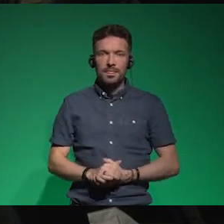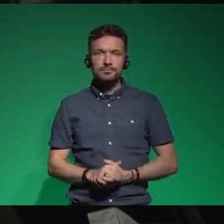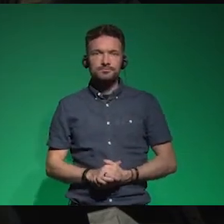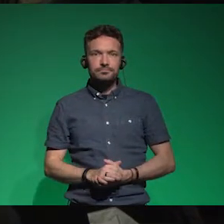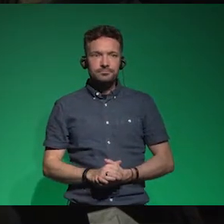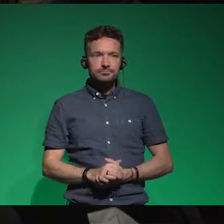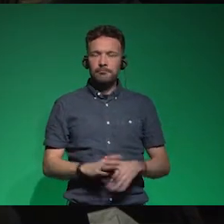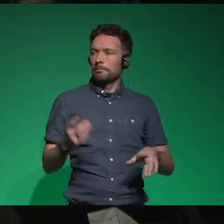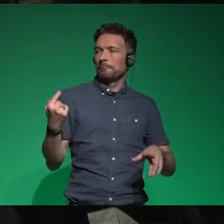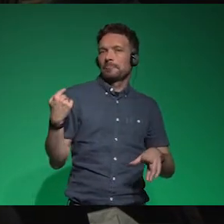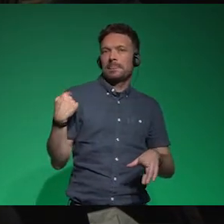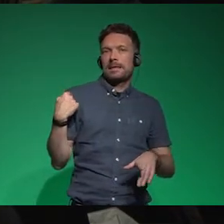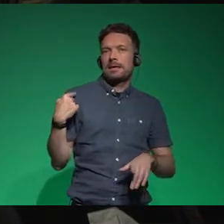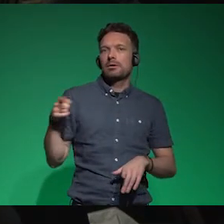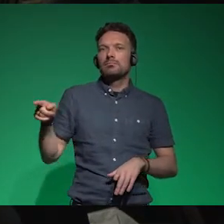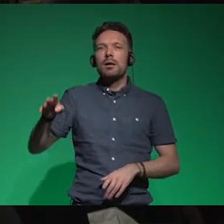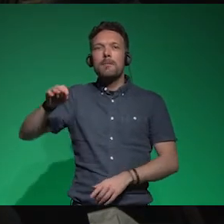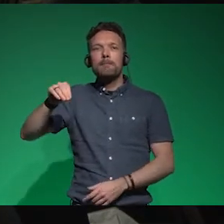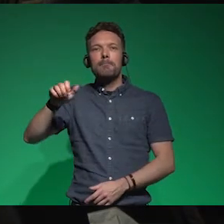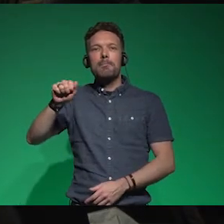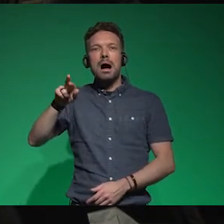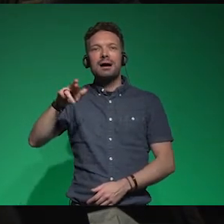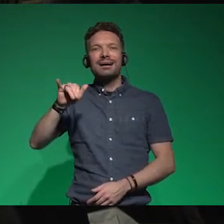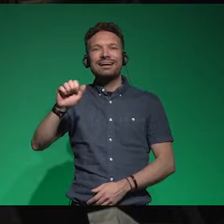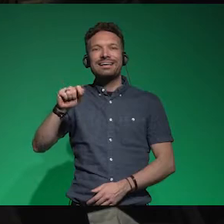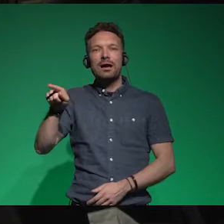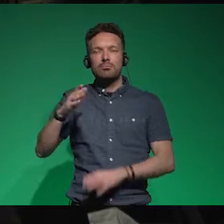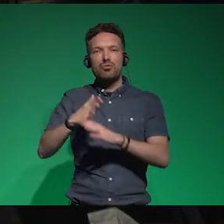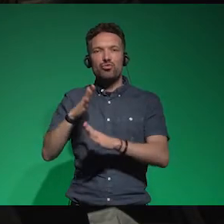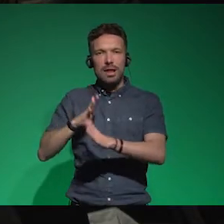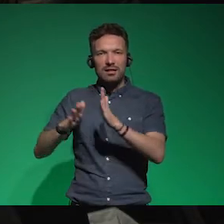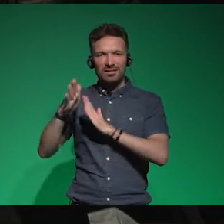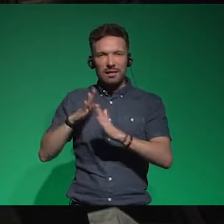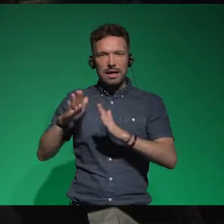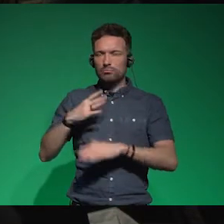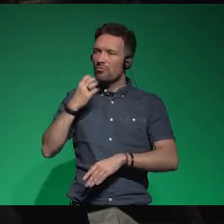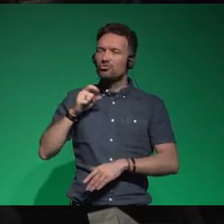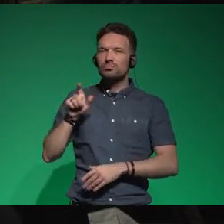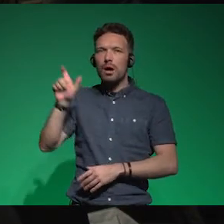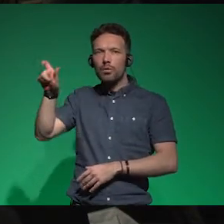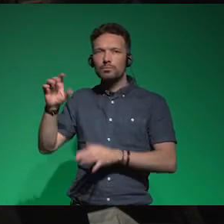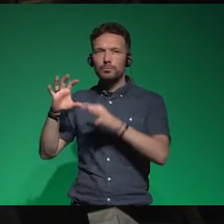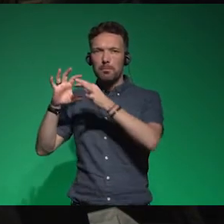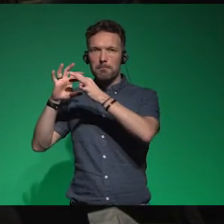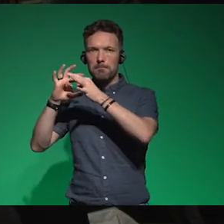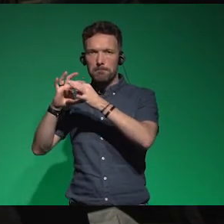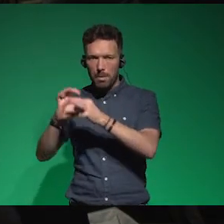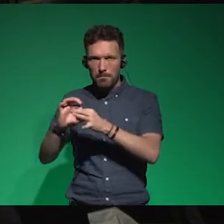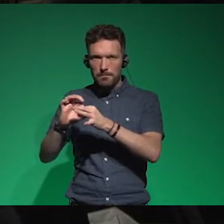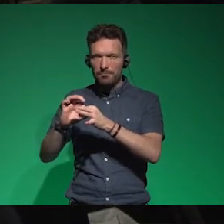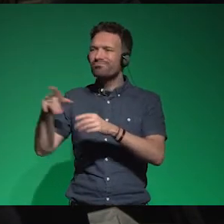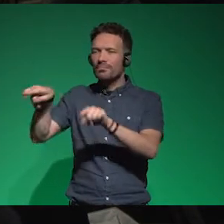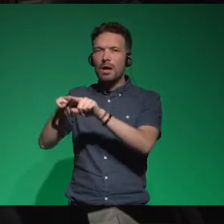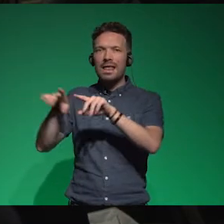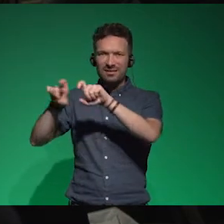fall in the sky but it needs to be researched and then produces a part of this knowledge production, and this book is part of this